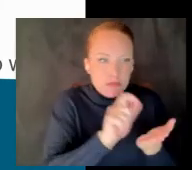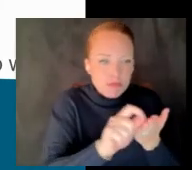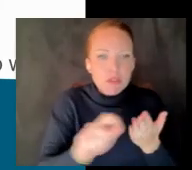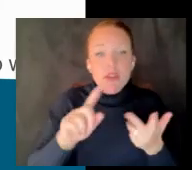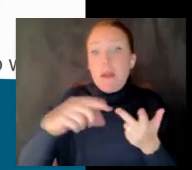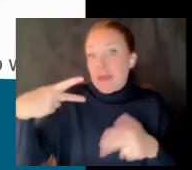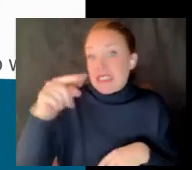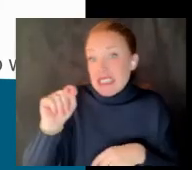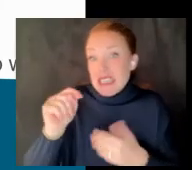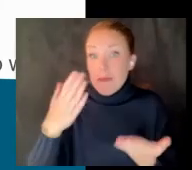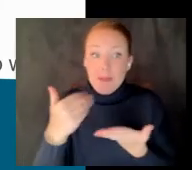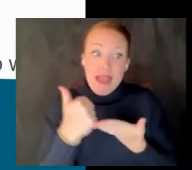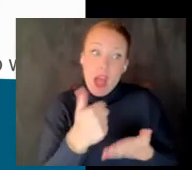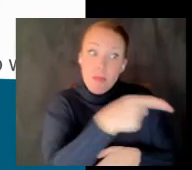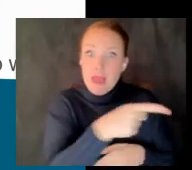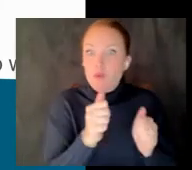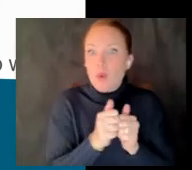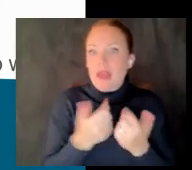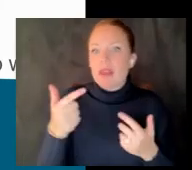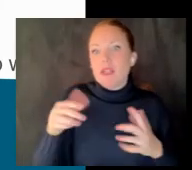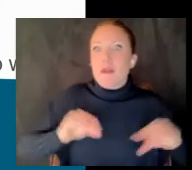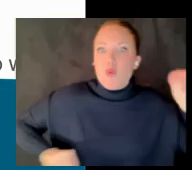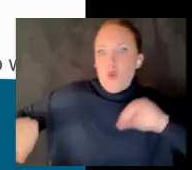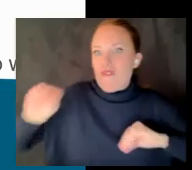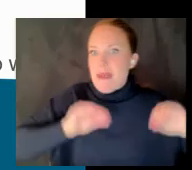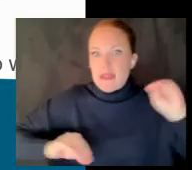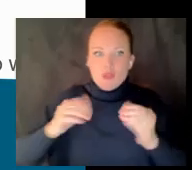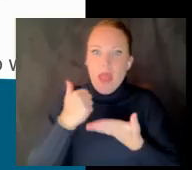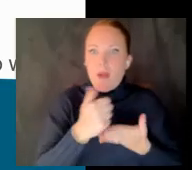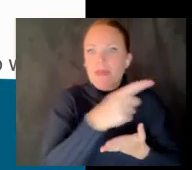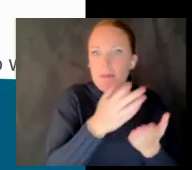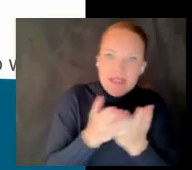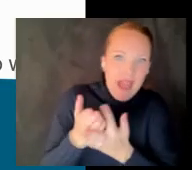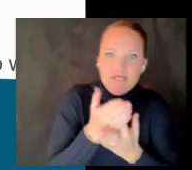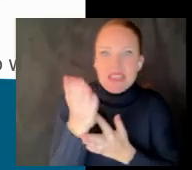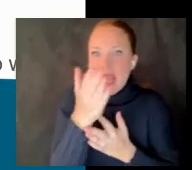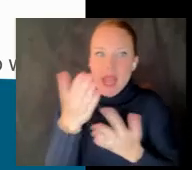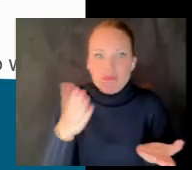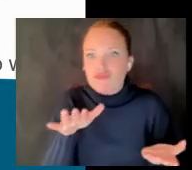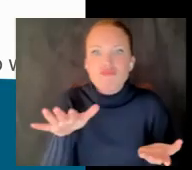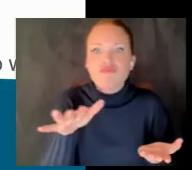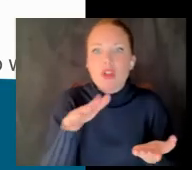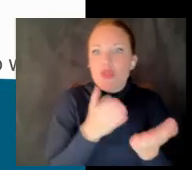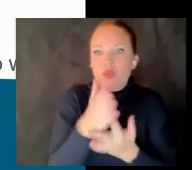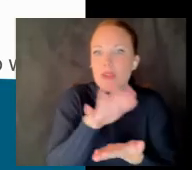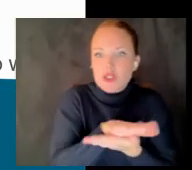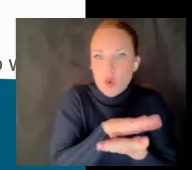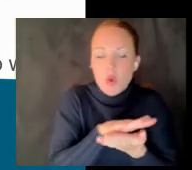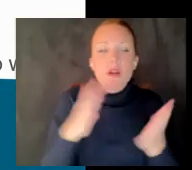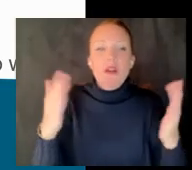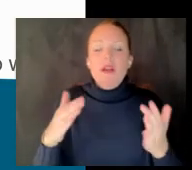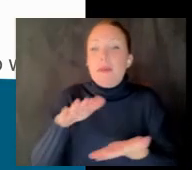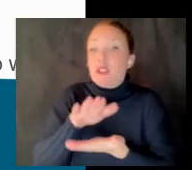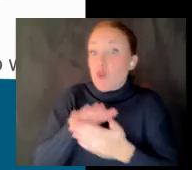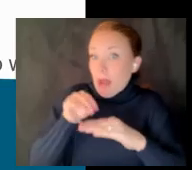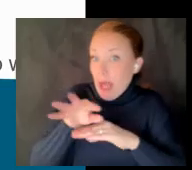motor skills and mobility to navigate their school environment. One last example may be a school counselor who provides support to